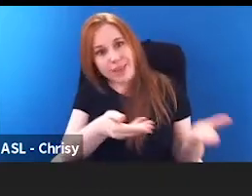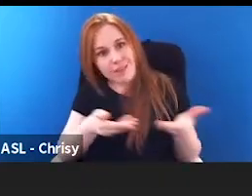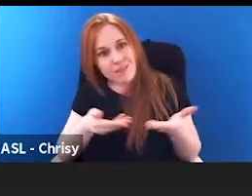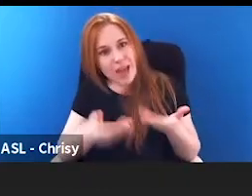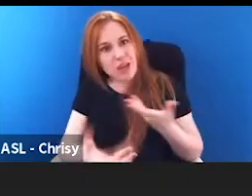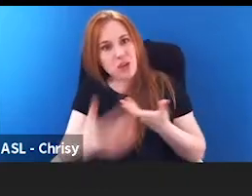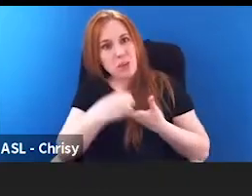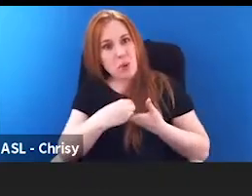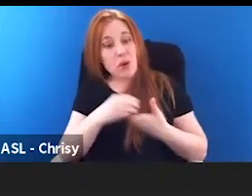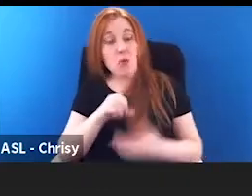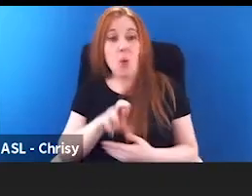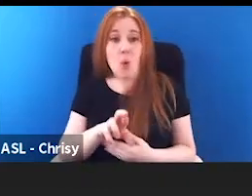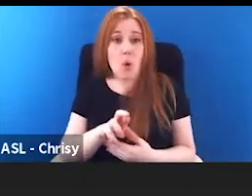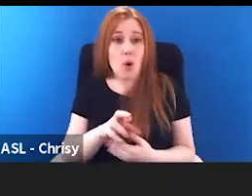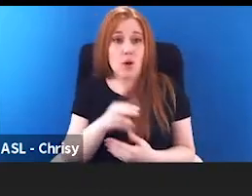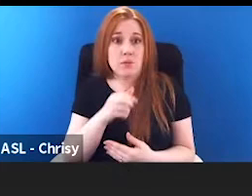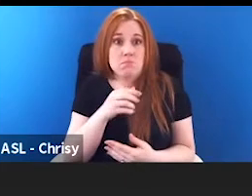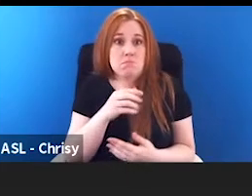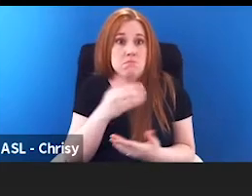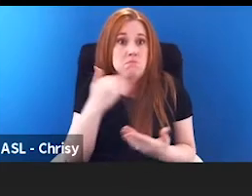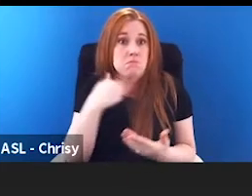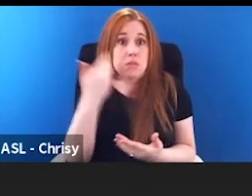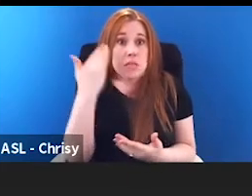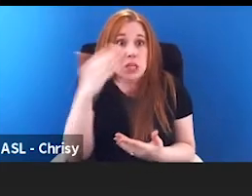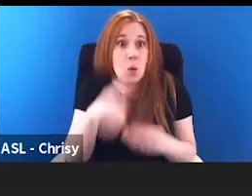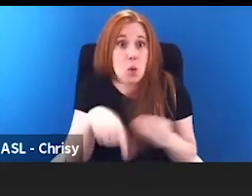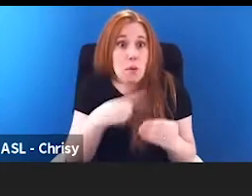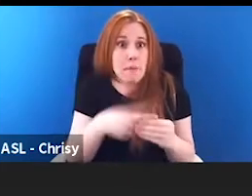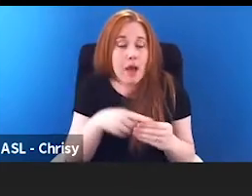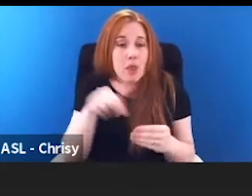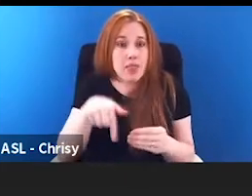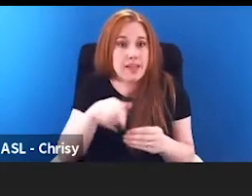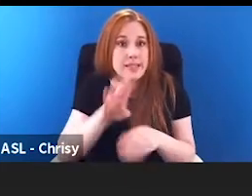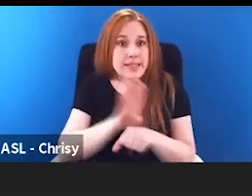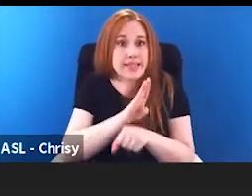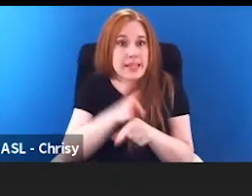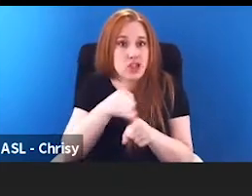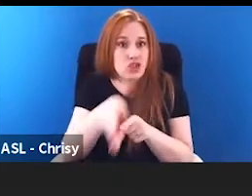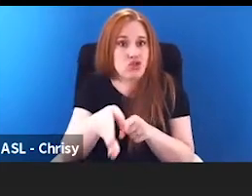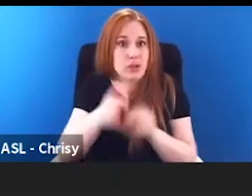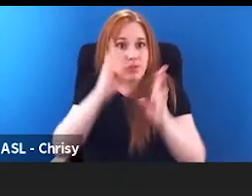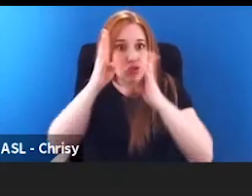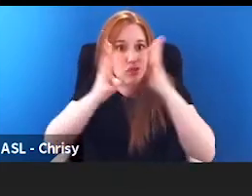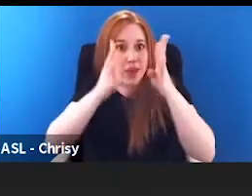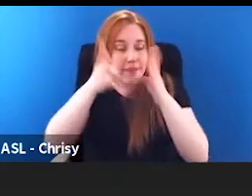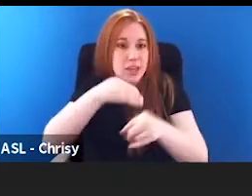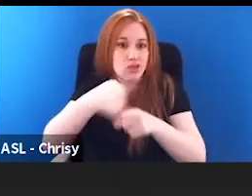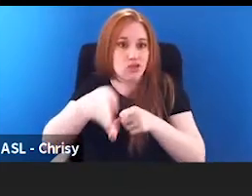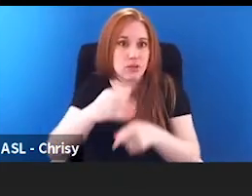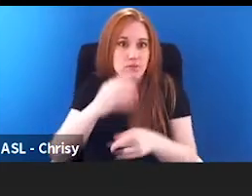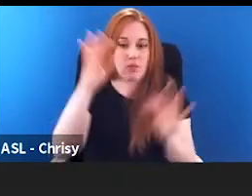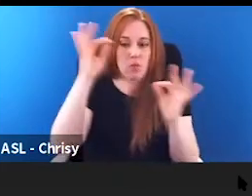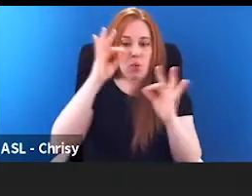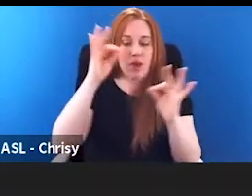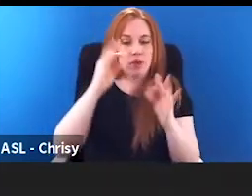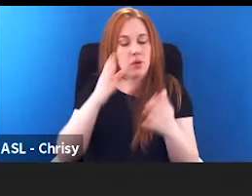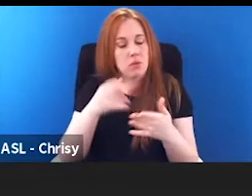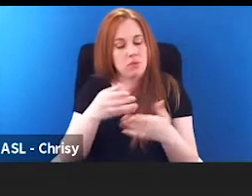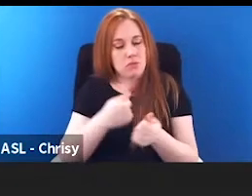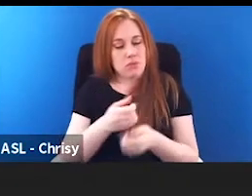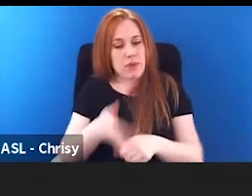this, or just simply were not aware to be a part of the creative industry, and thereby I think making the industry as a whole better.